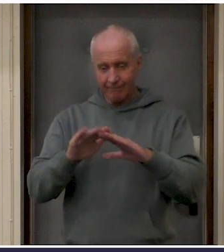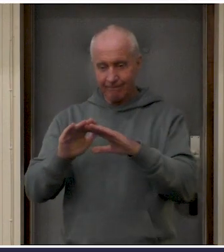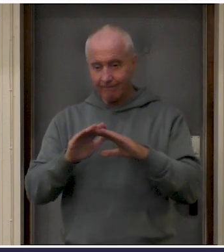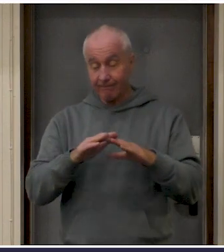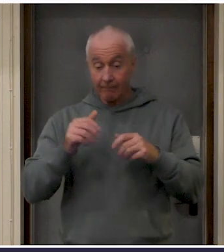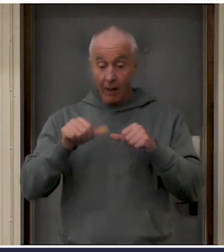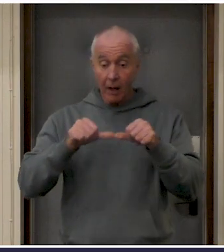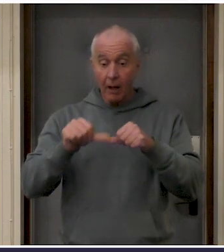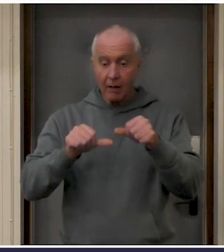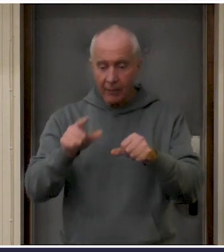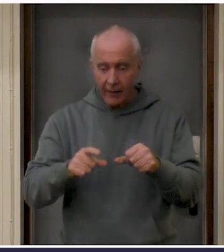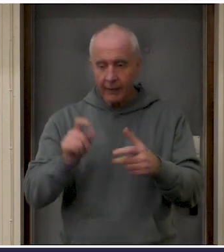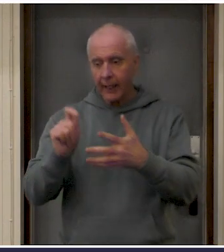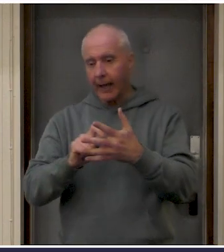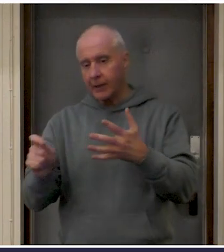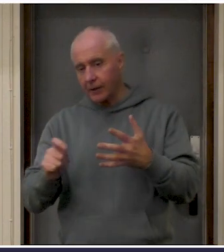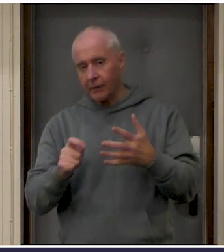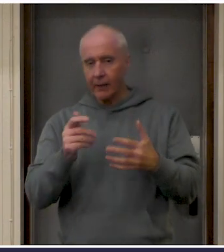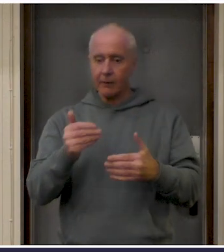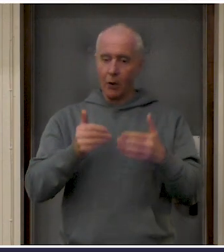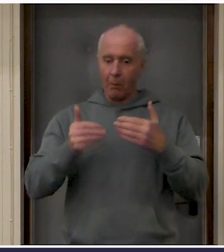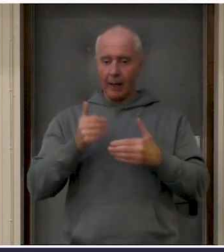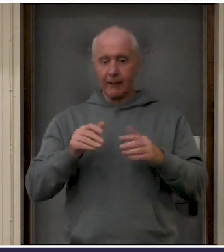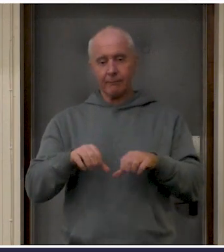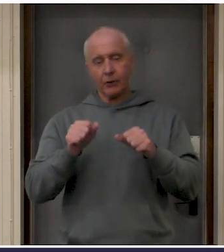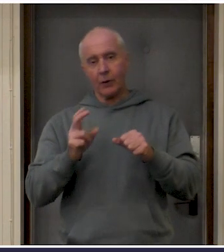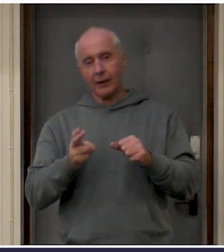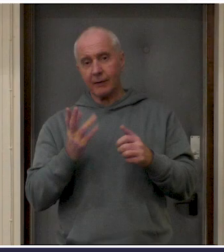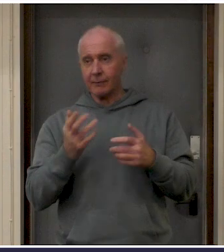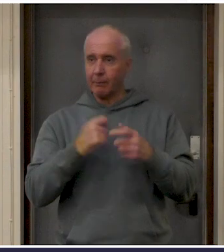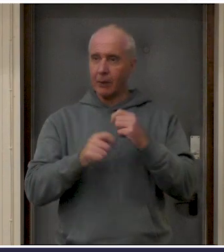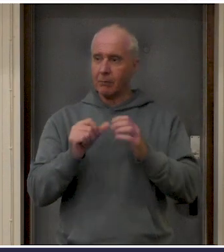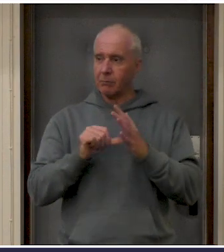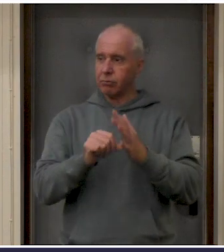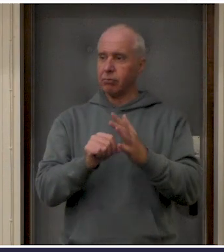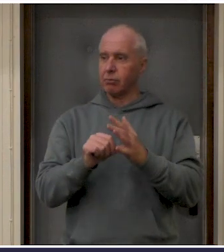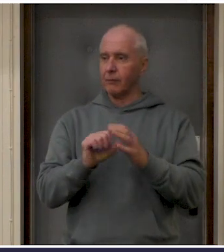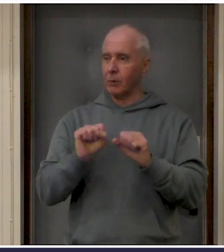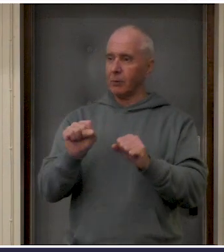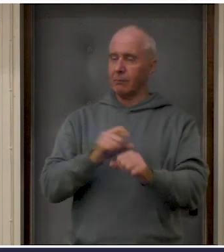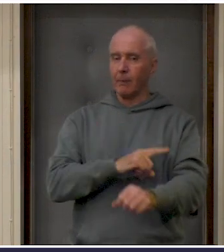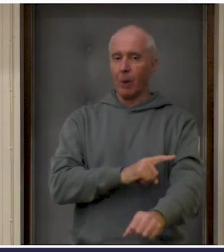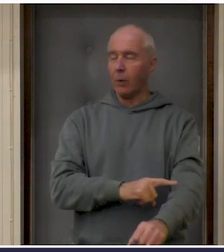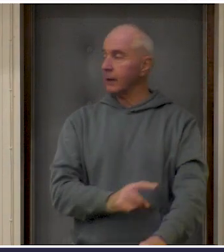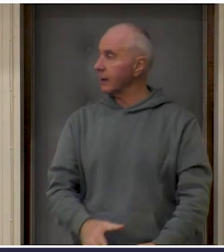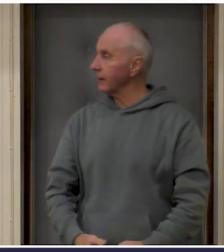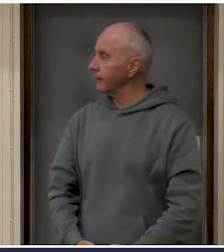progress, and then there's an election, and then everything's ripped up. So it's very difficult environment.